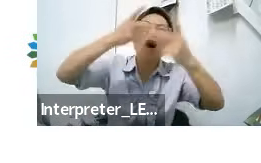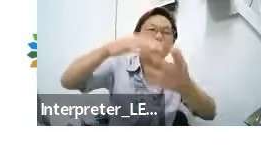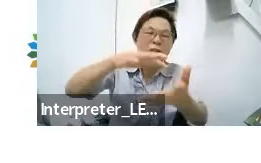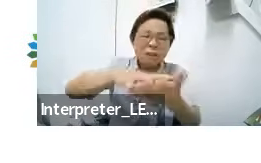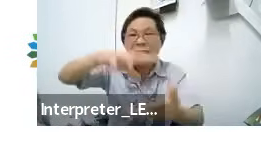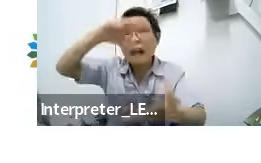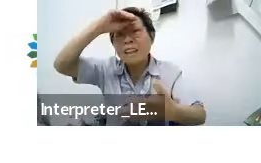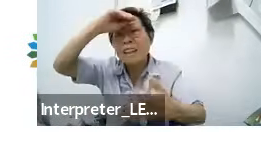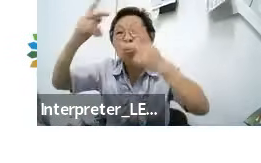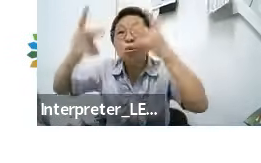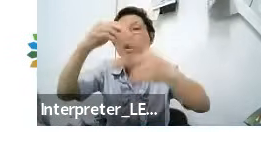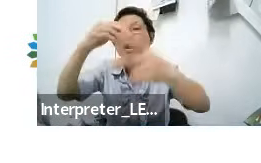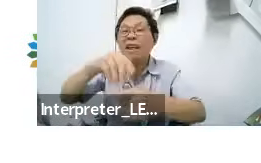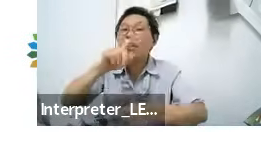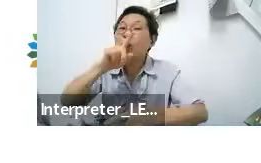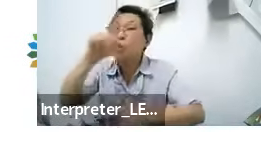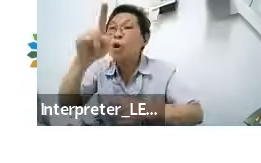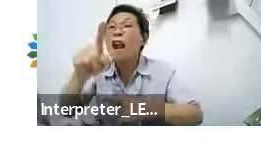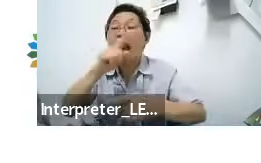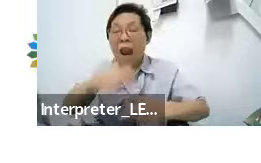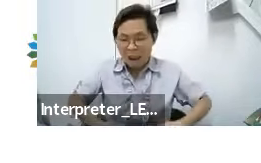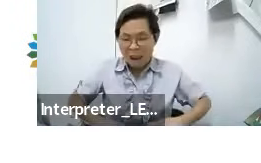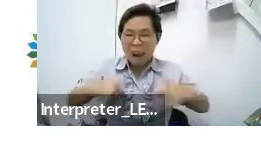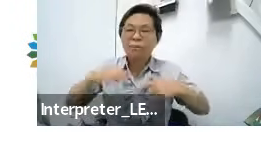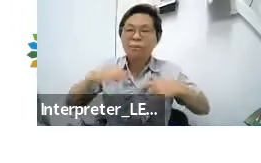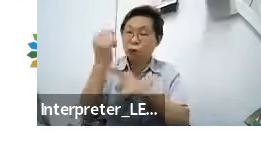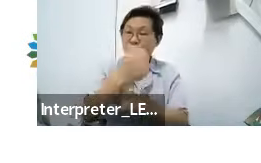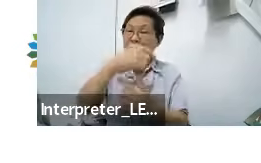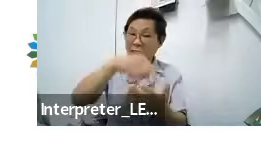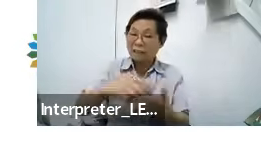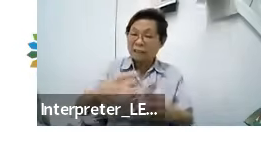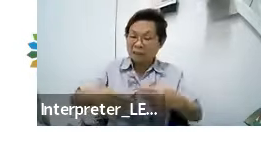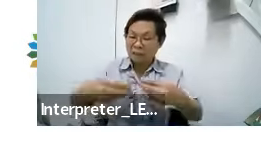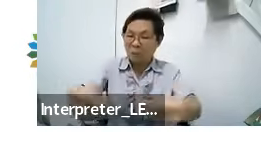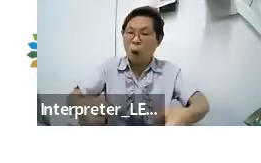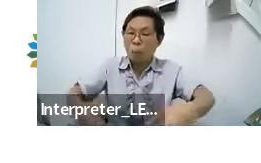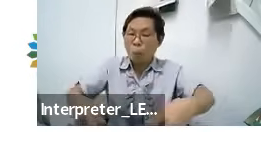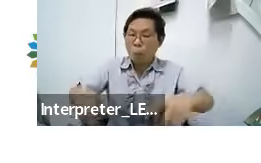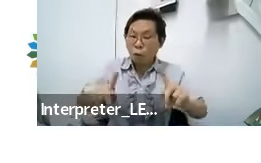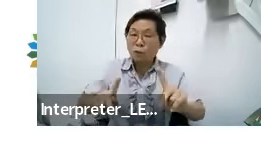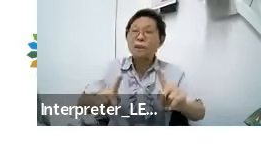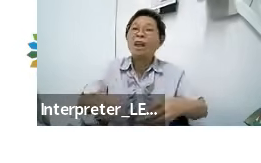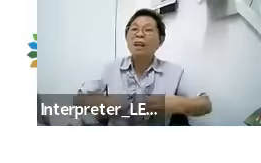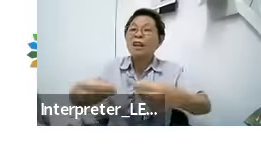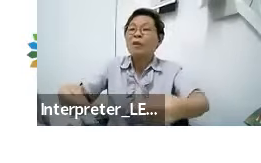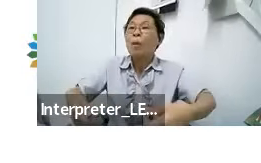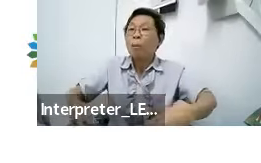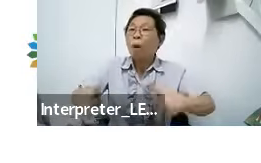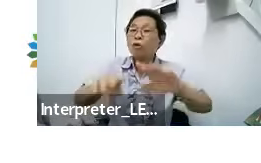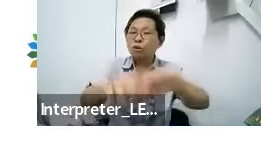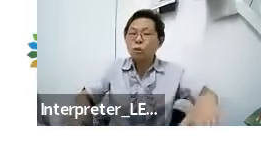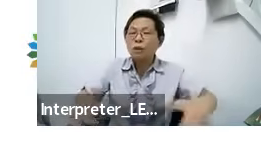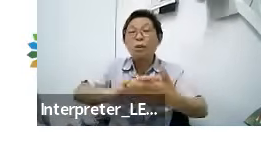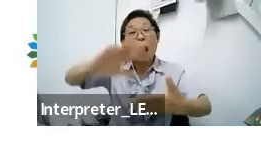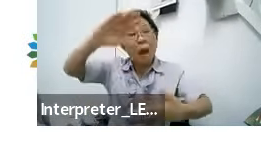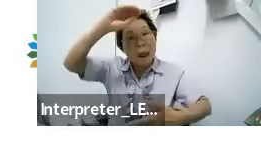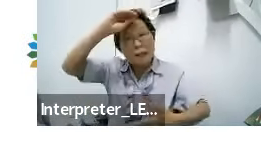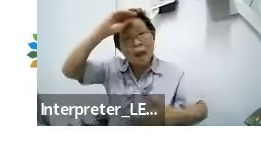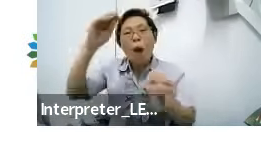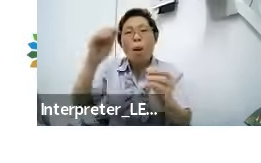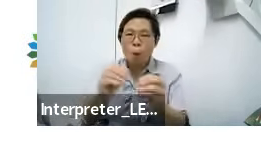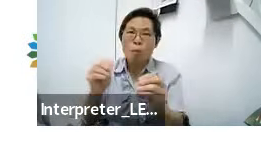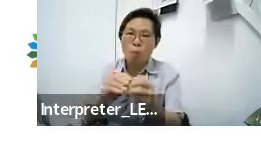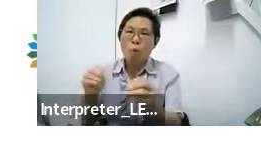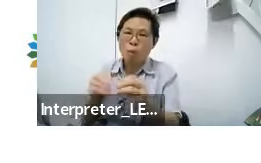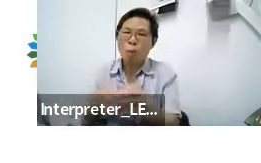in the real life situation. This is kind of giving more opportunities to students to learn more rather